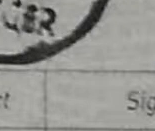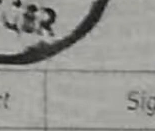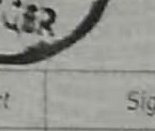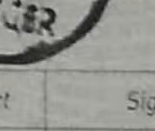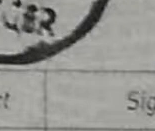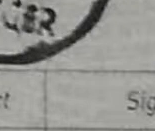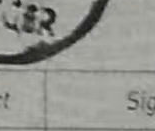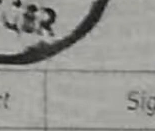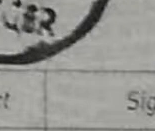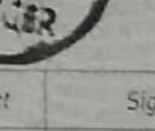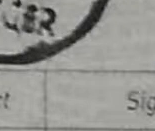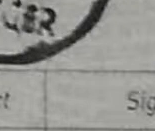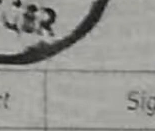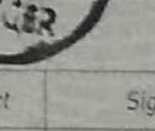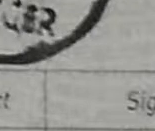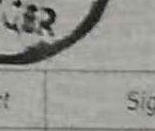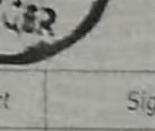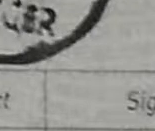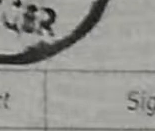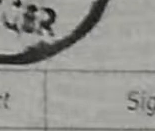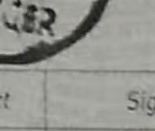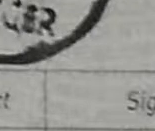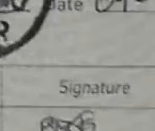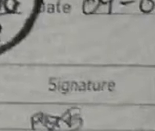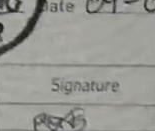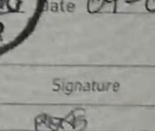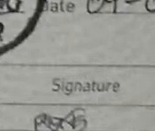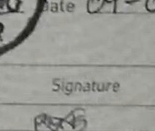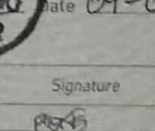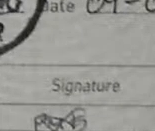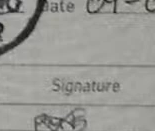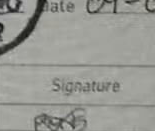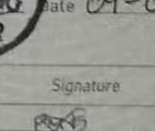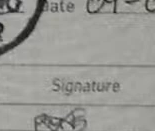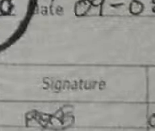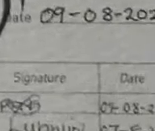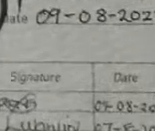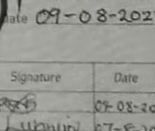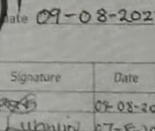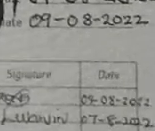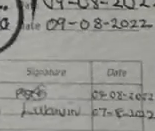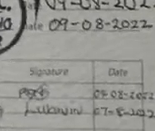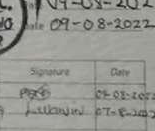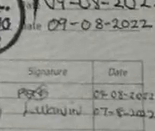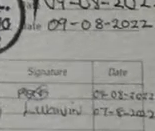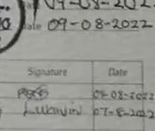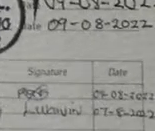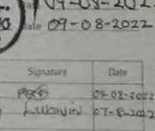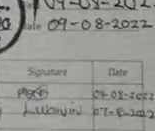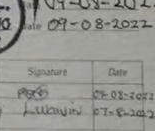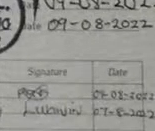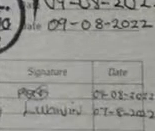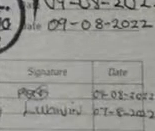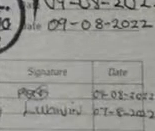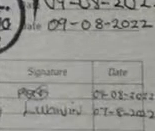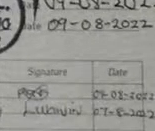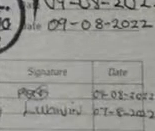We have been asked to show how are the figures changed. The